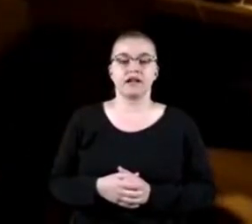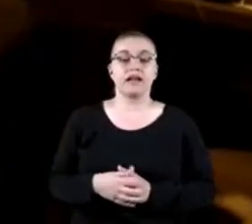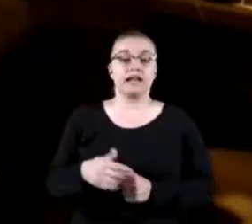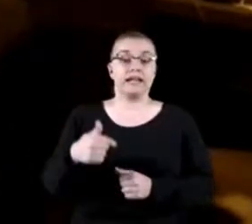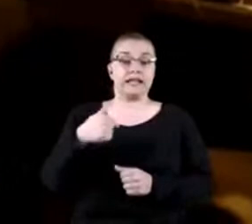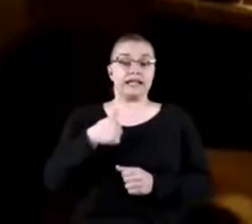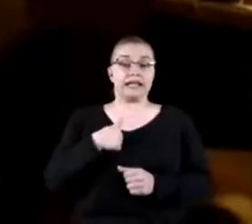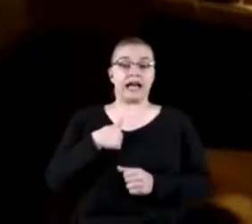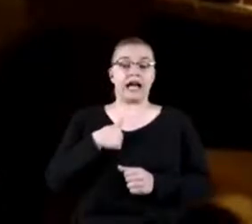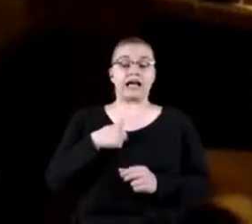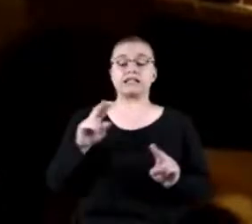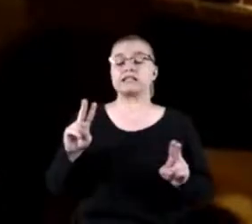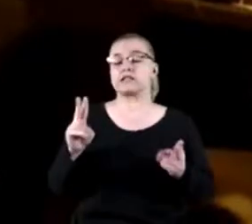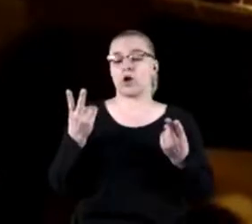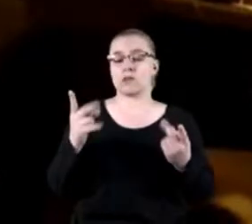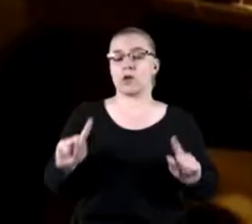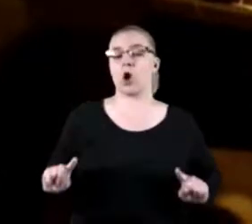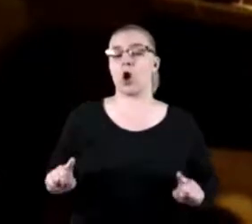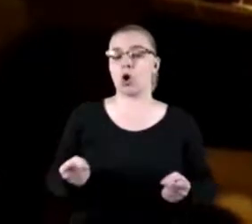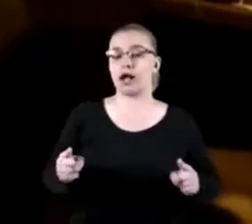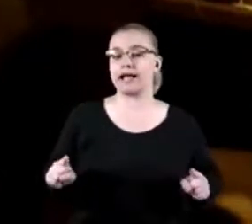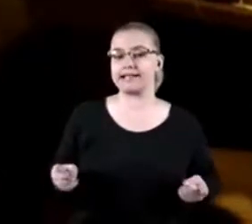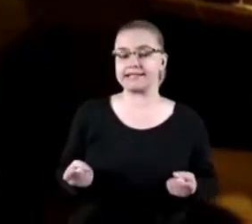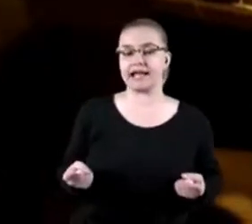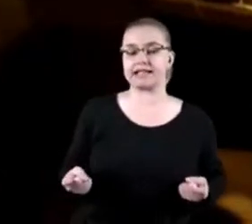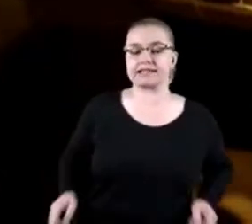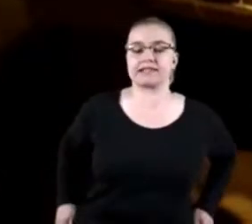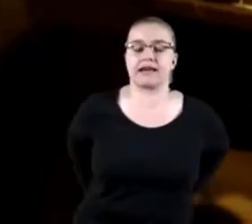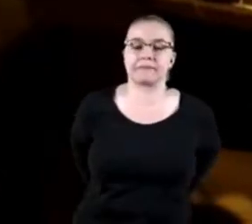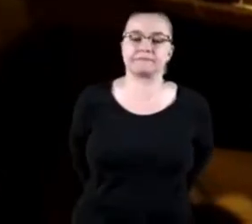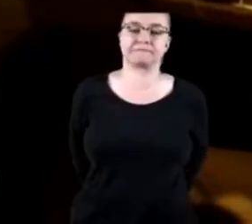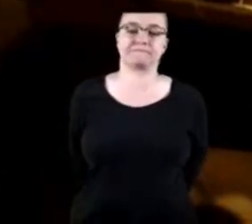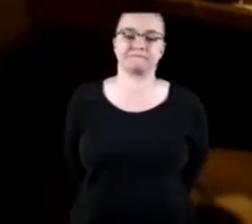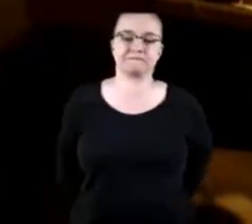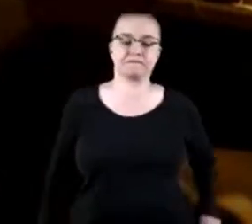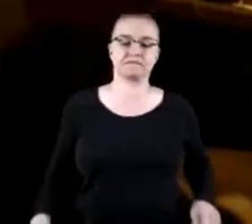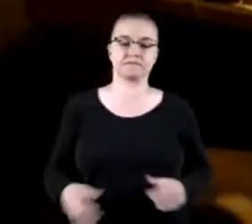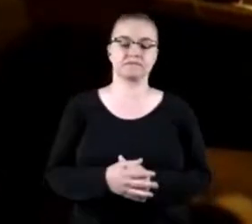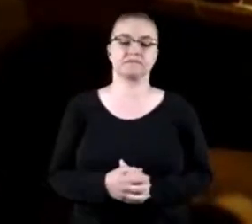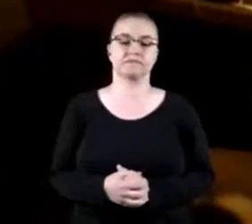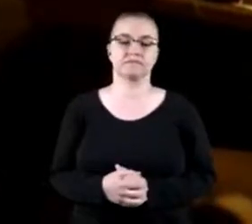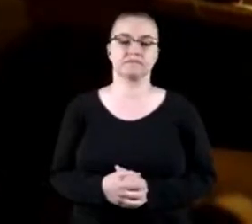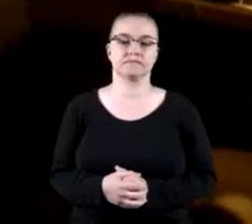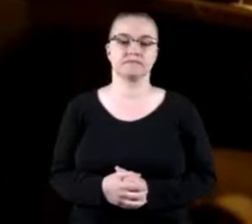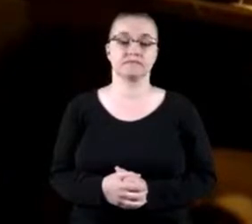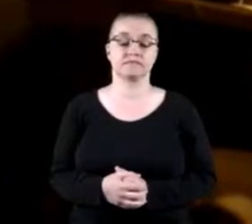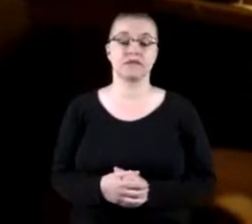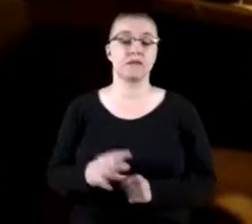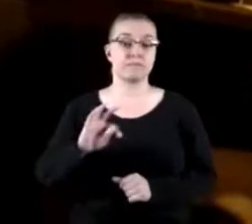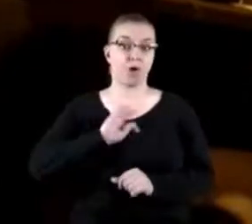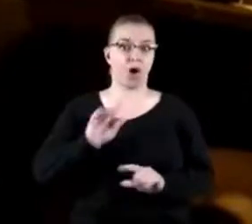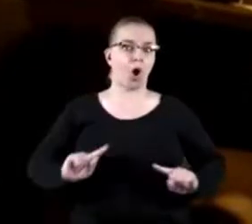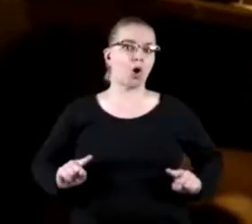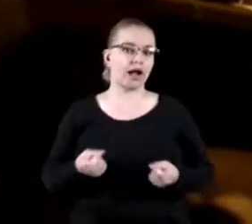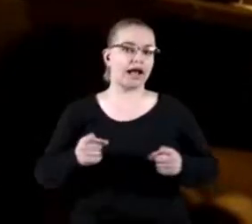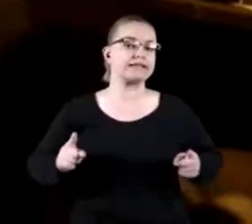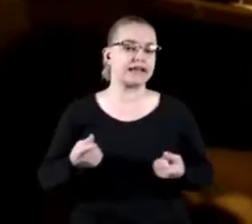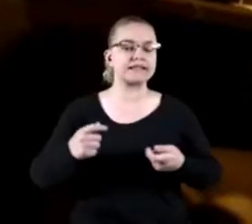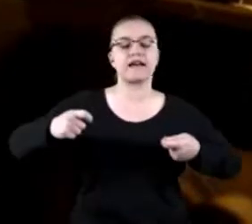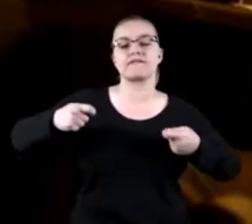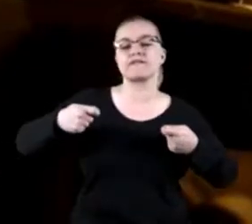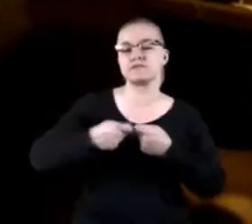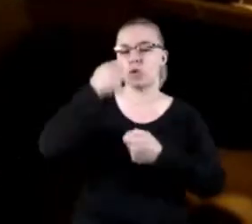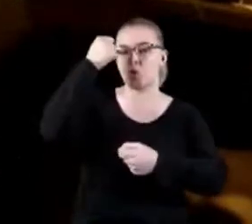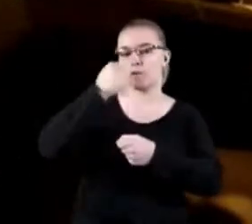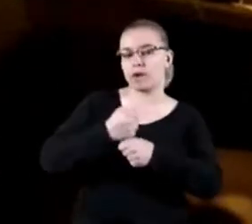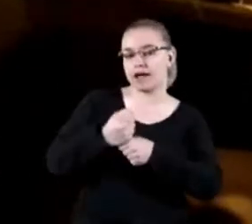ICF UK, and even the UCL is implementing partner. We have been working actually in Nepal in 3